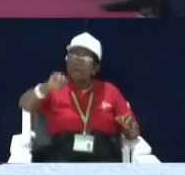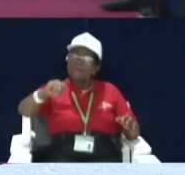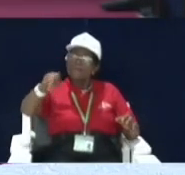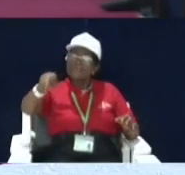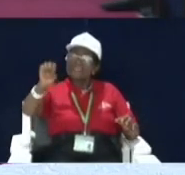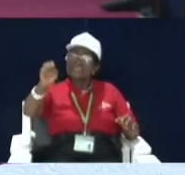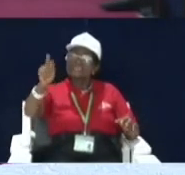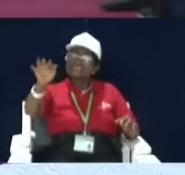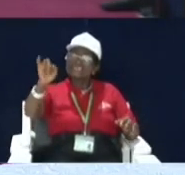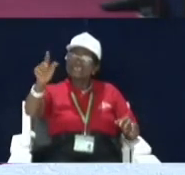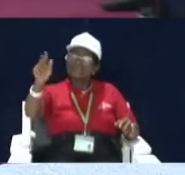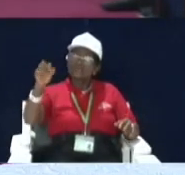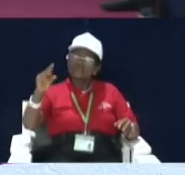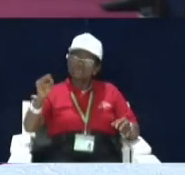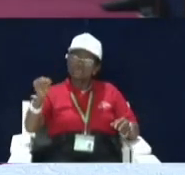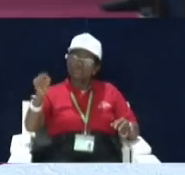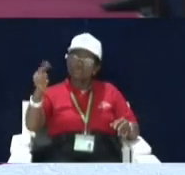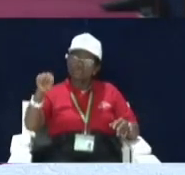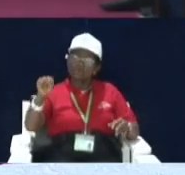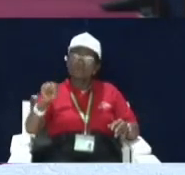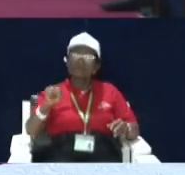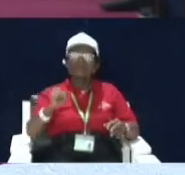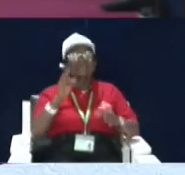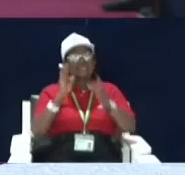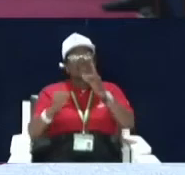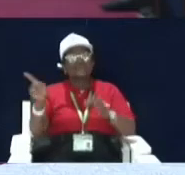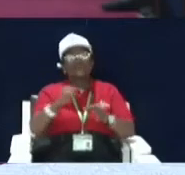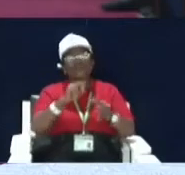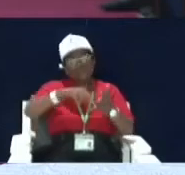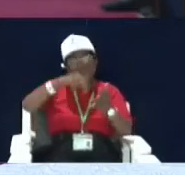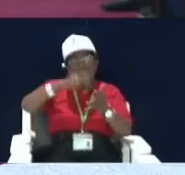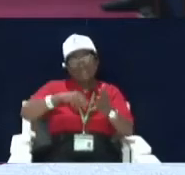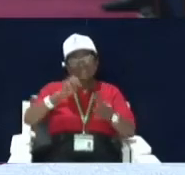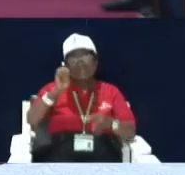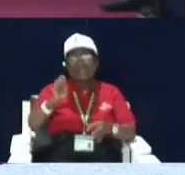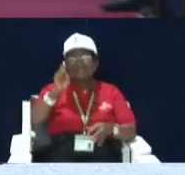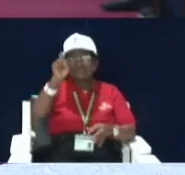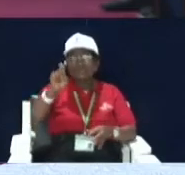And if you read Exodus chapter 7,